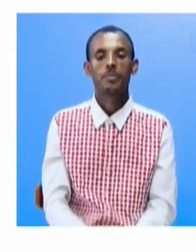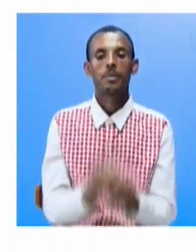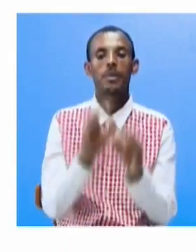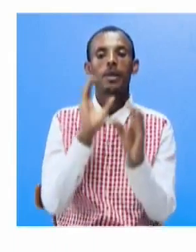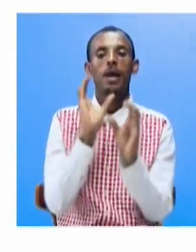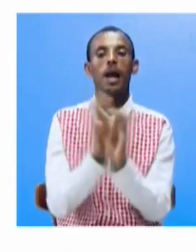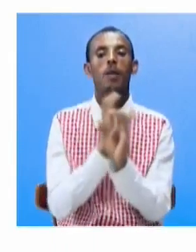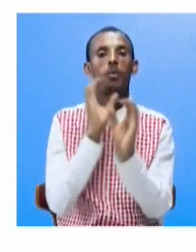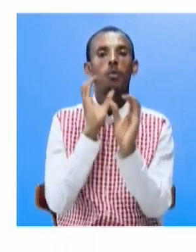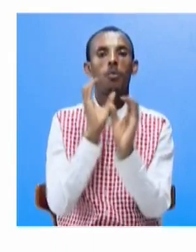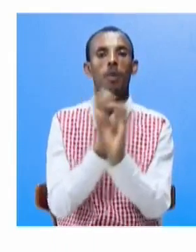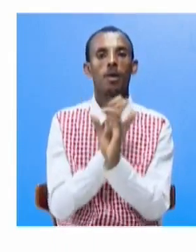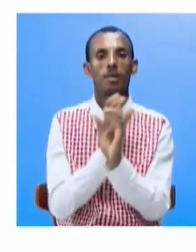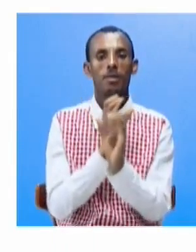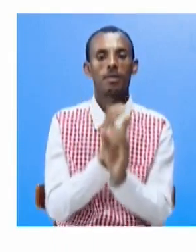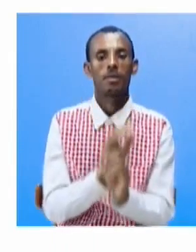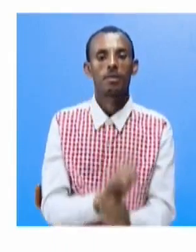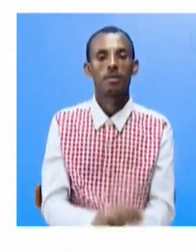Calculate